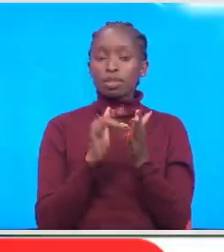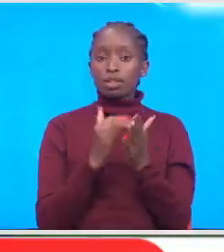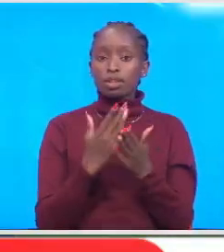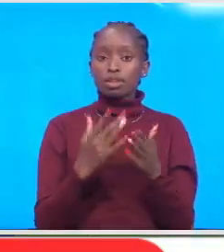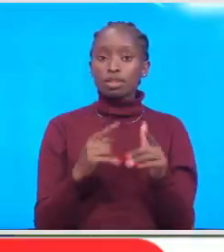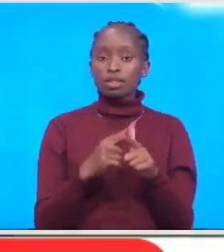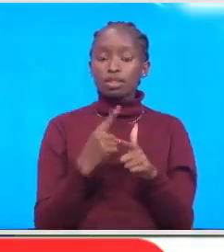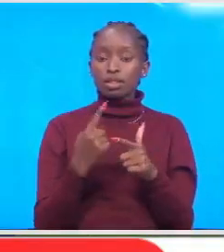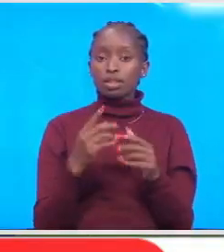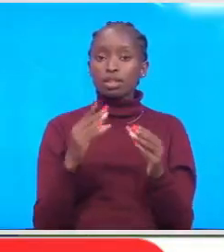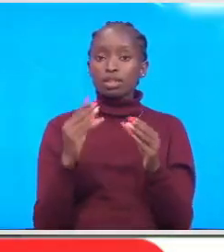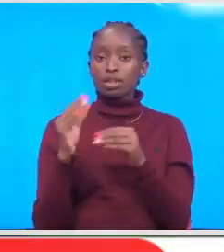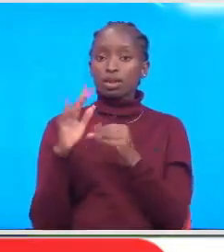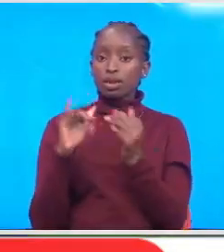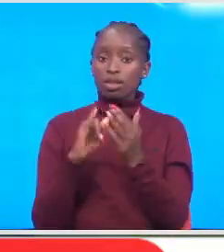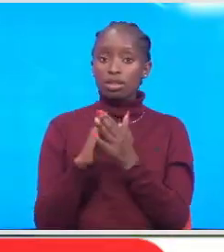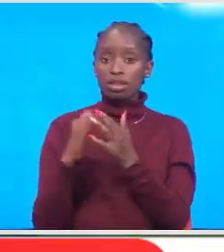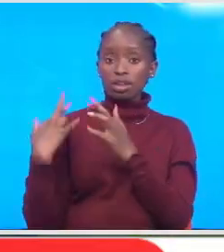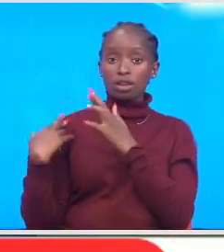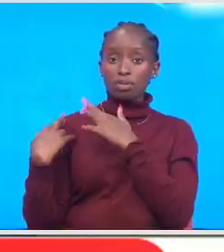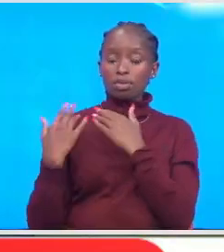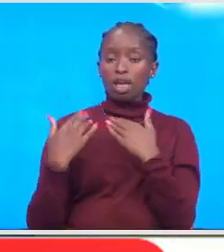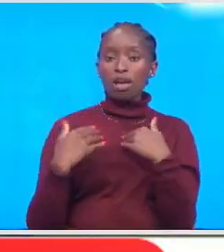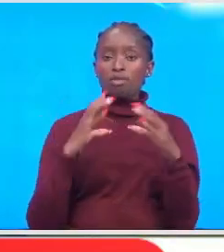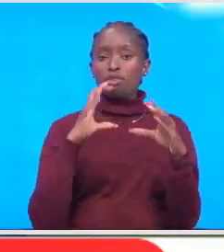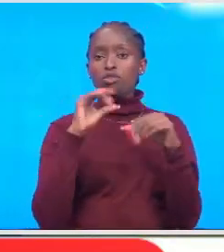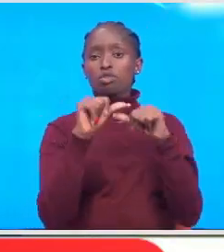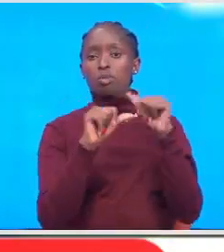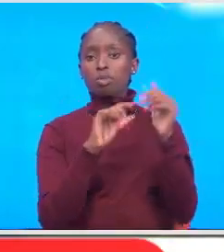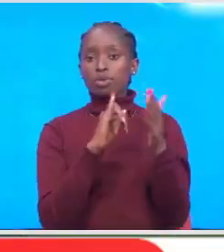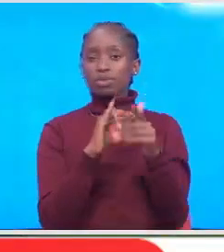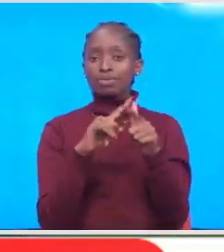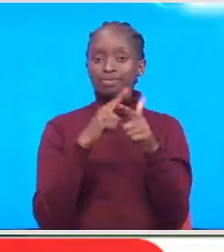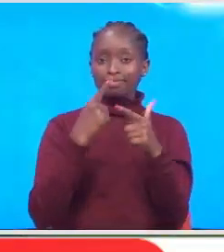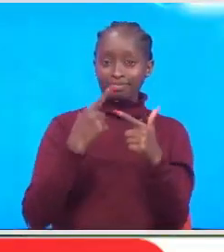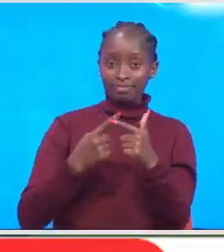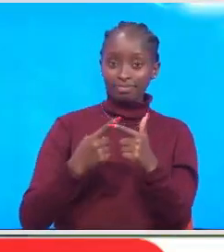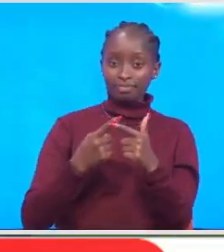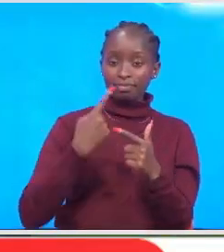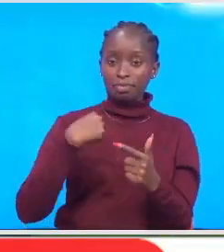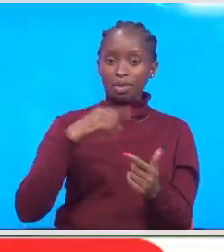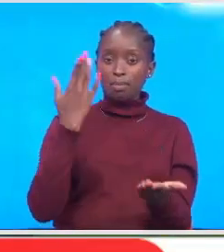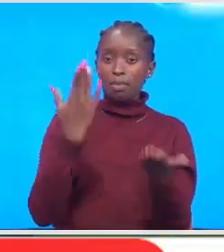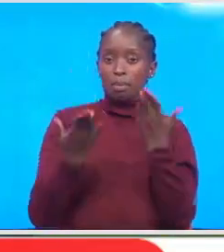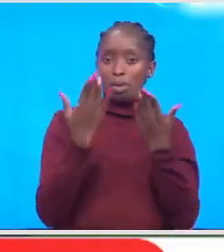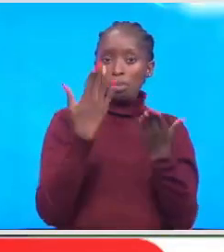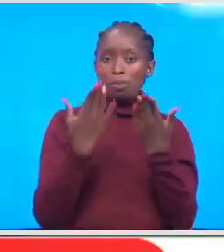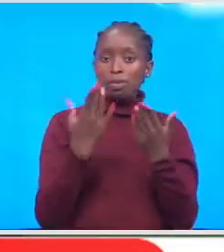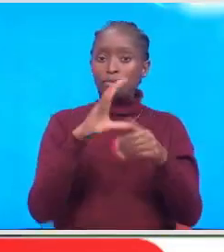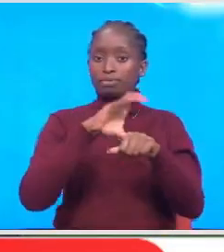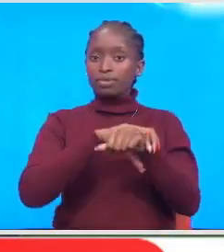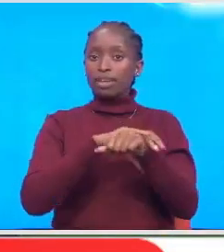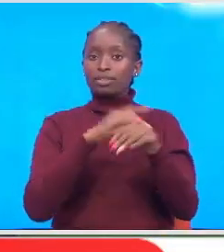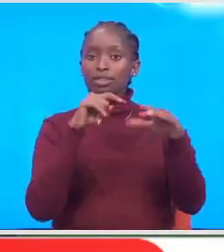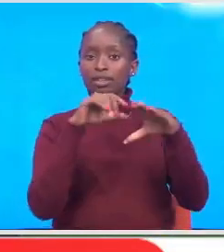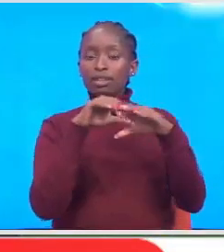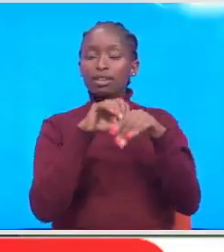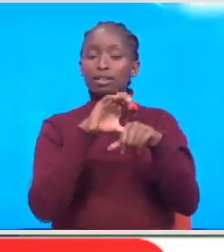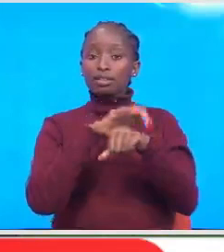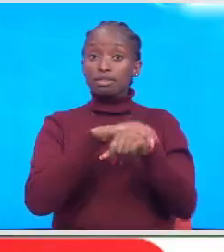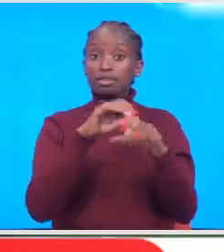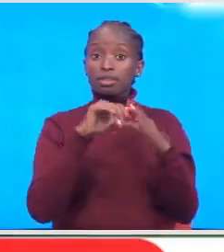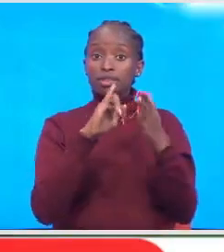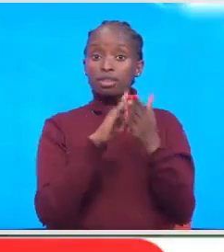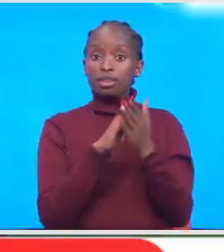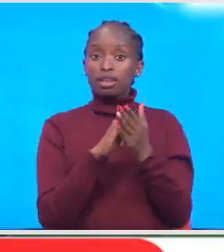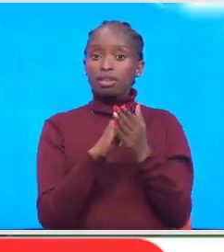those commitments, if we have this conversation, then maybe we do get into that real action. And I